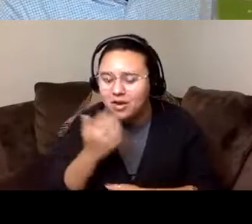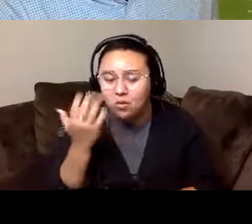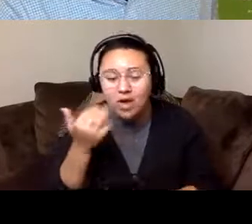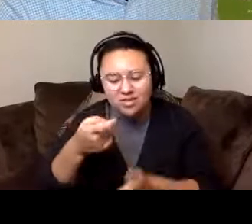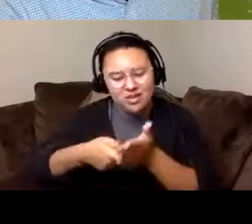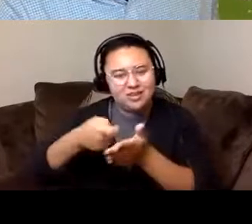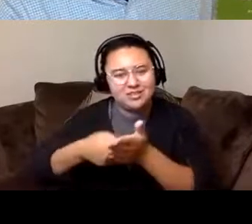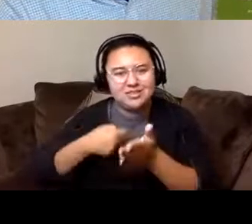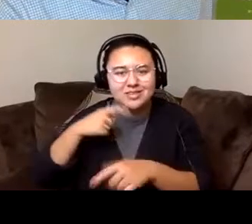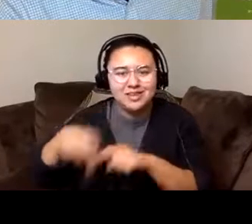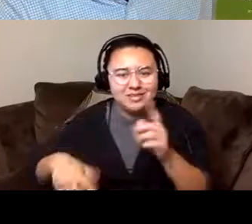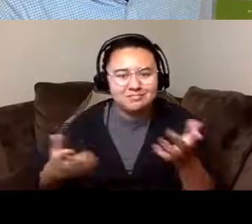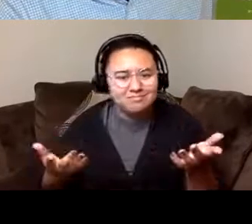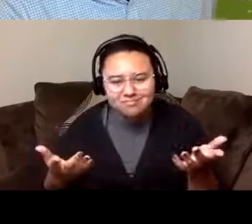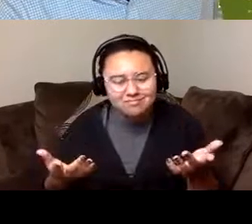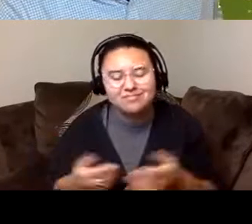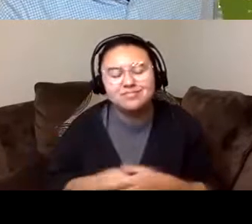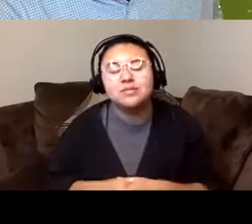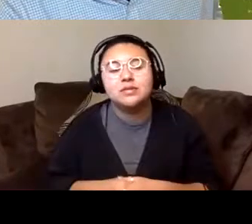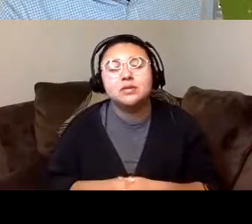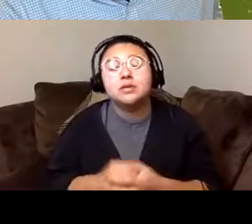price. So I think cities are gonna need to